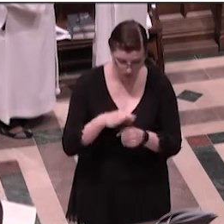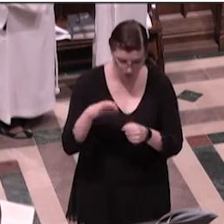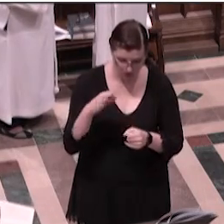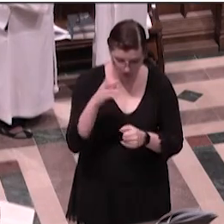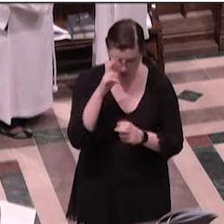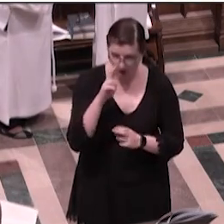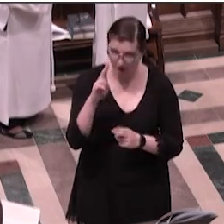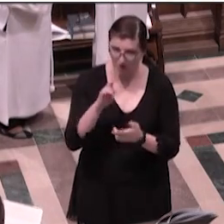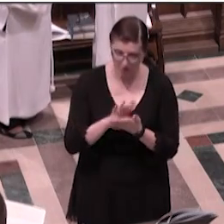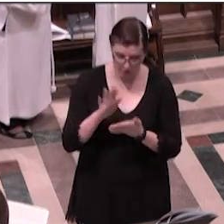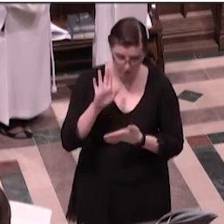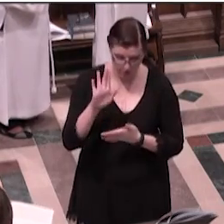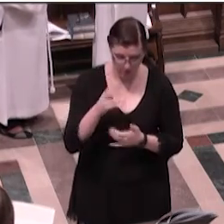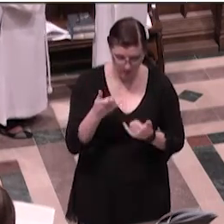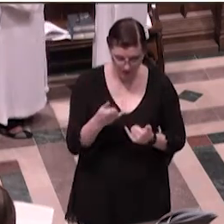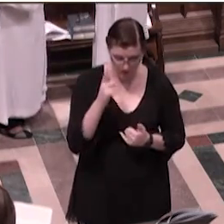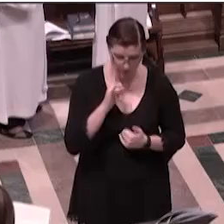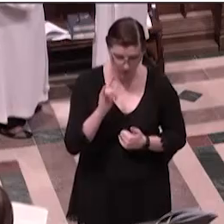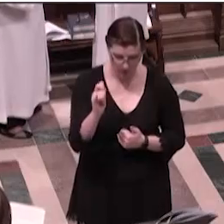forever.